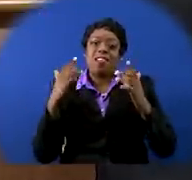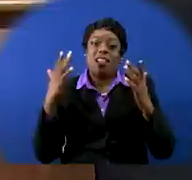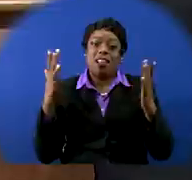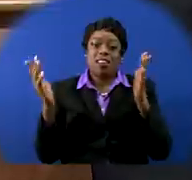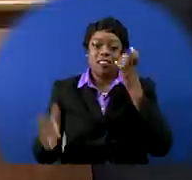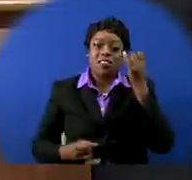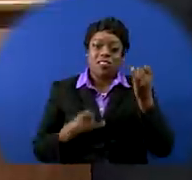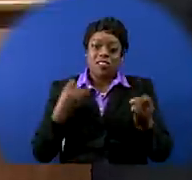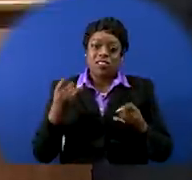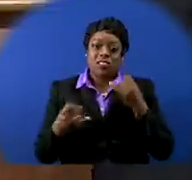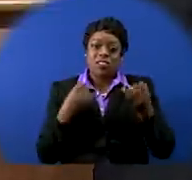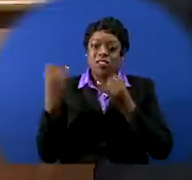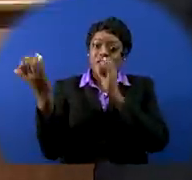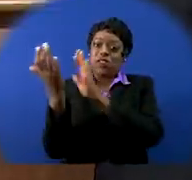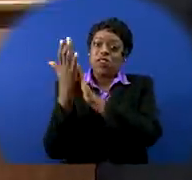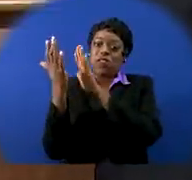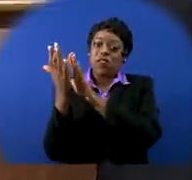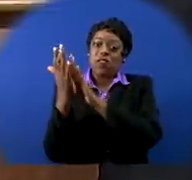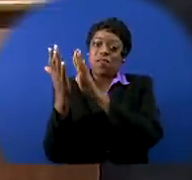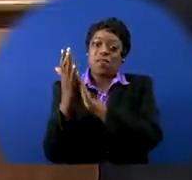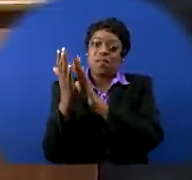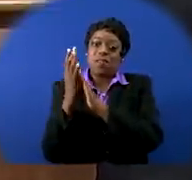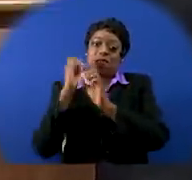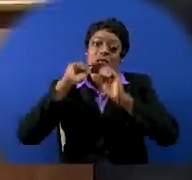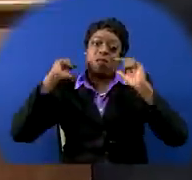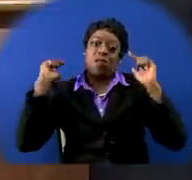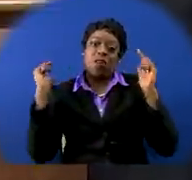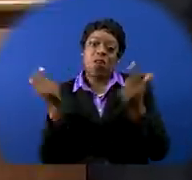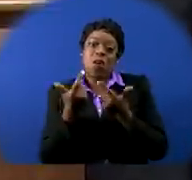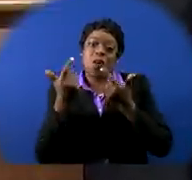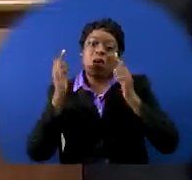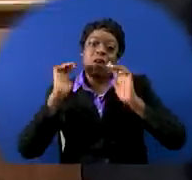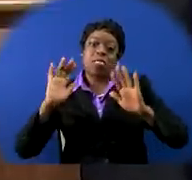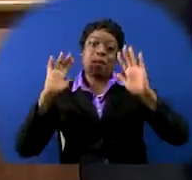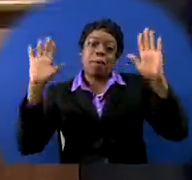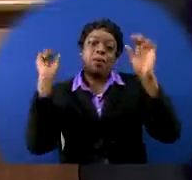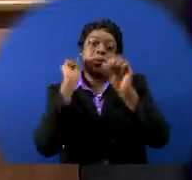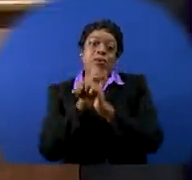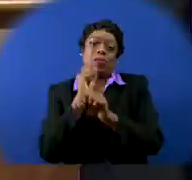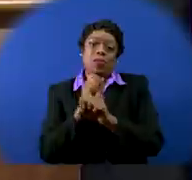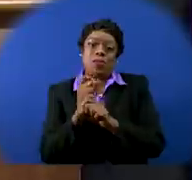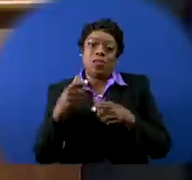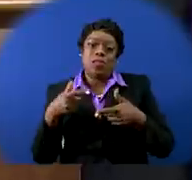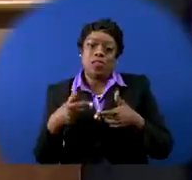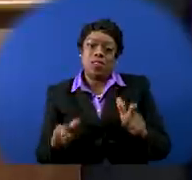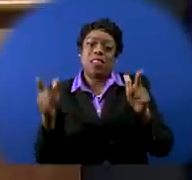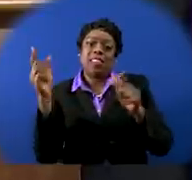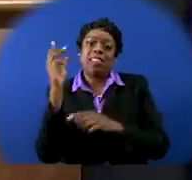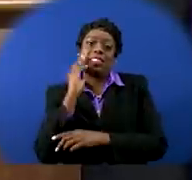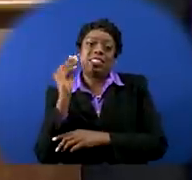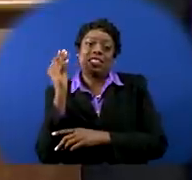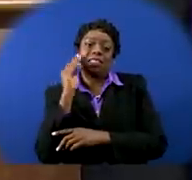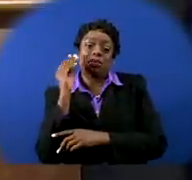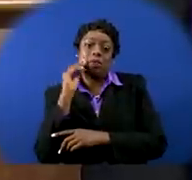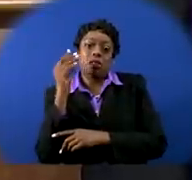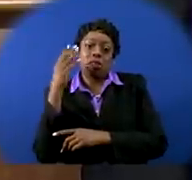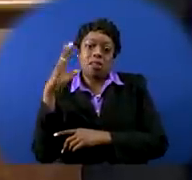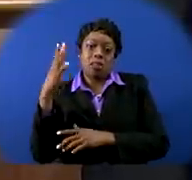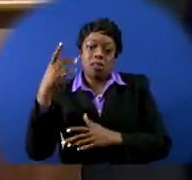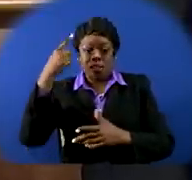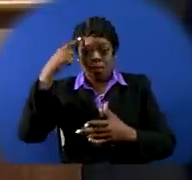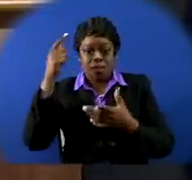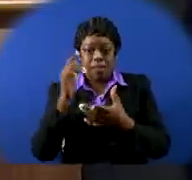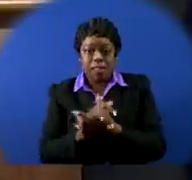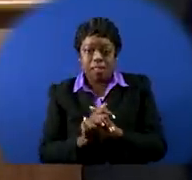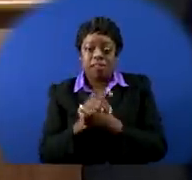you for all the miracles you let us see. It's in the strong name of the Lord Jesus that we leave this place believing you for great things and doubting